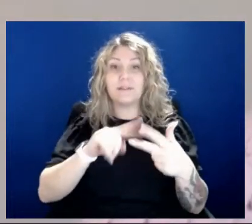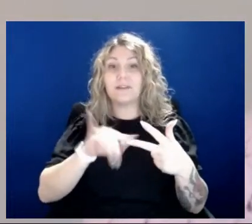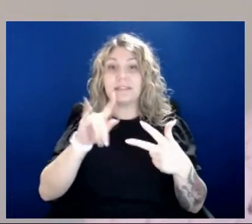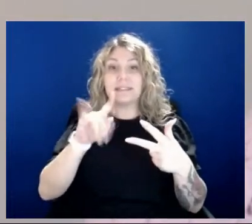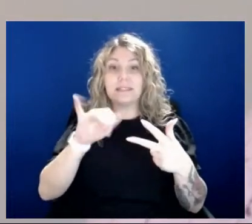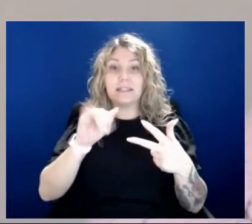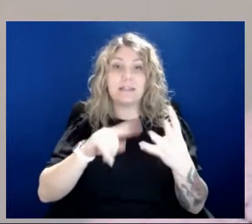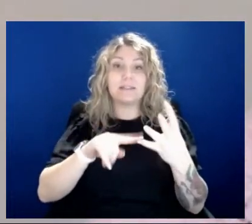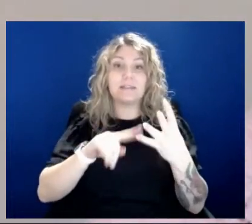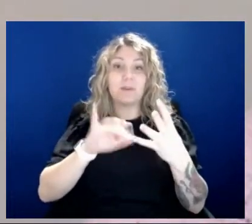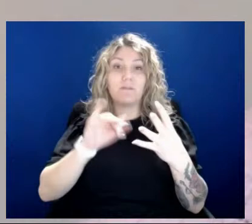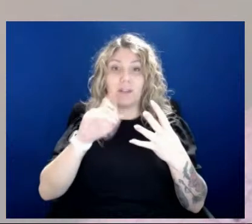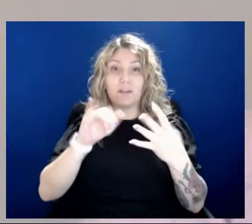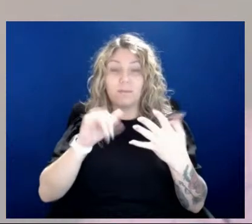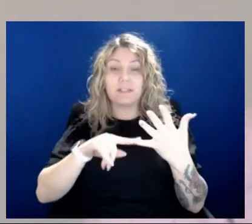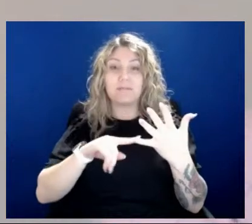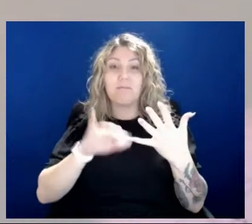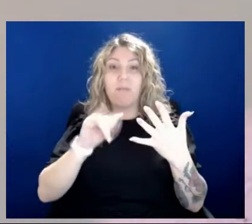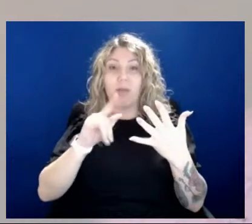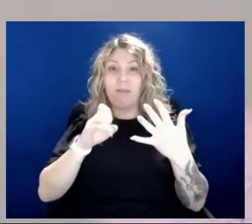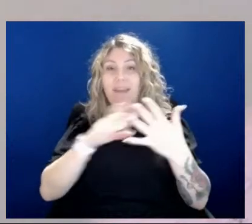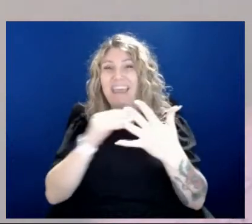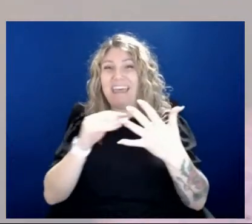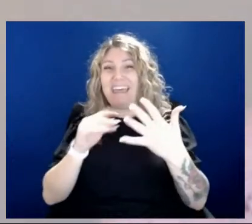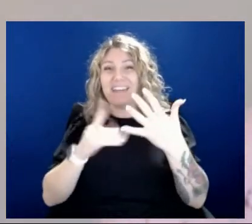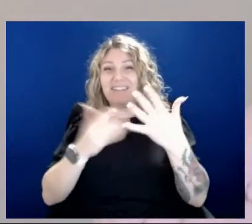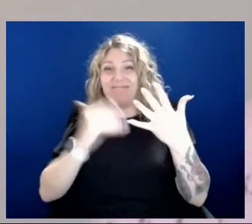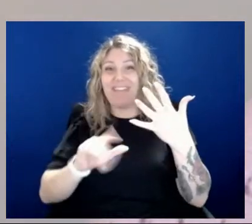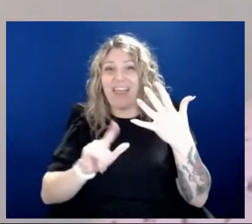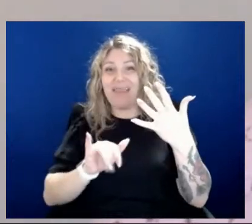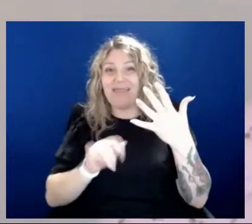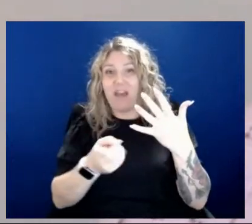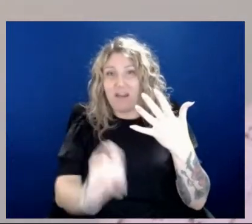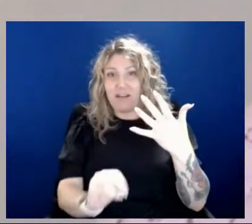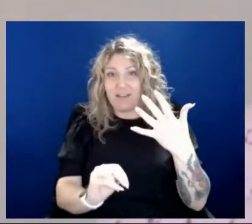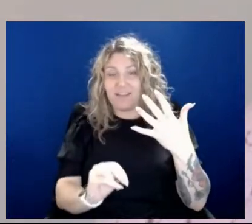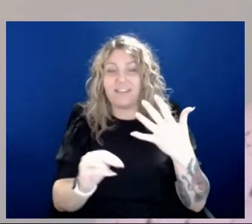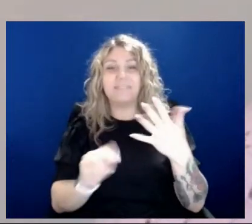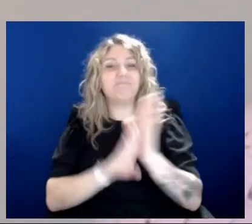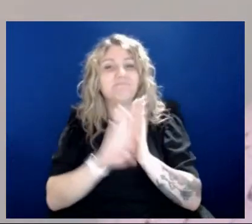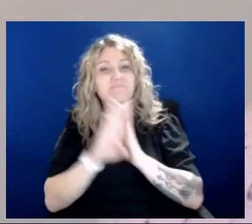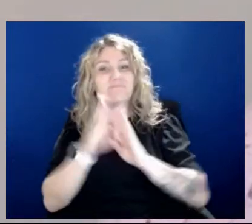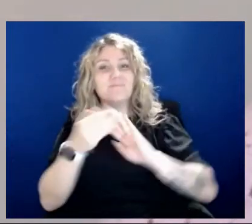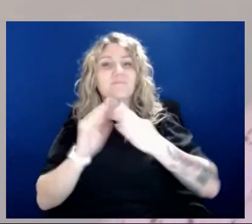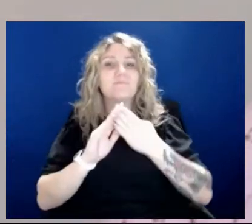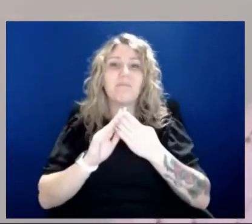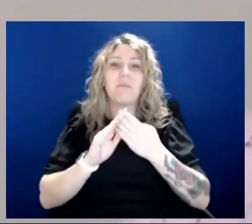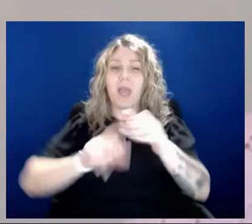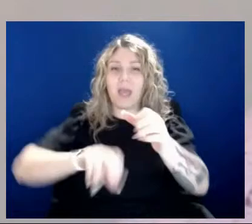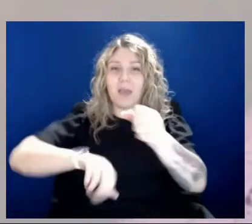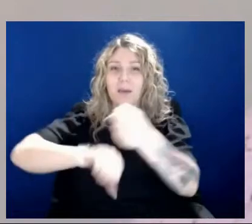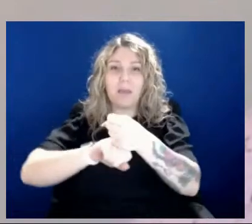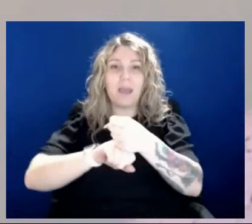and Lyon, to develop a community health worker campaign. So community health workers are trusted members of